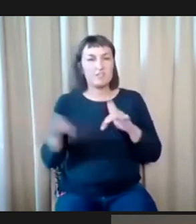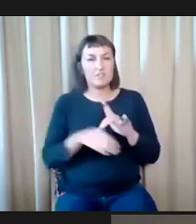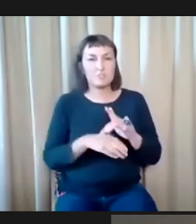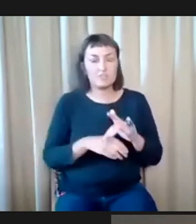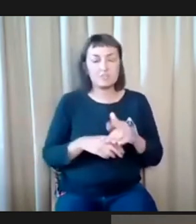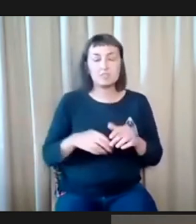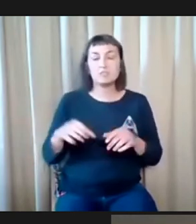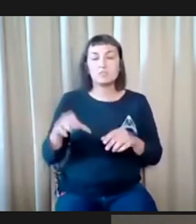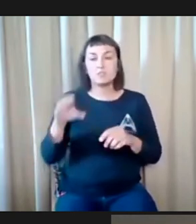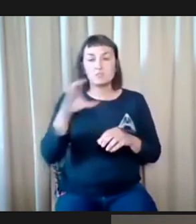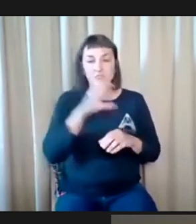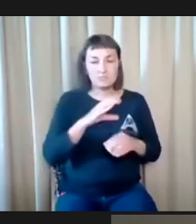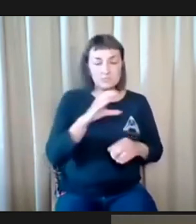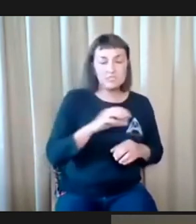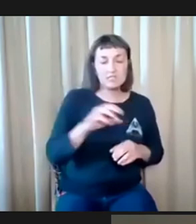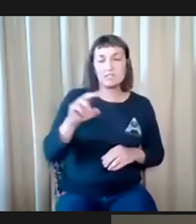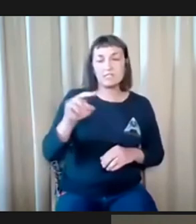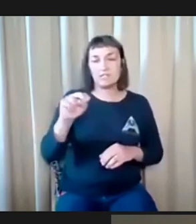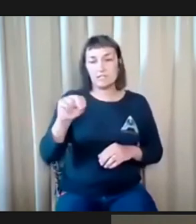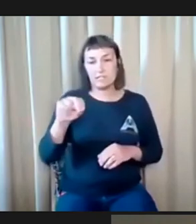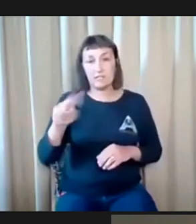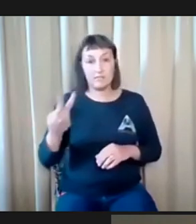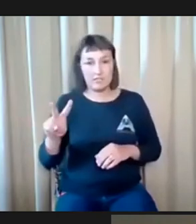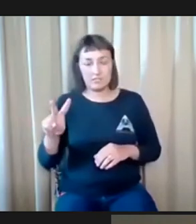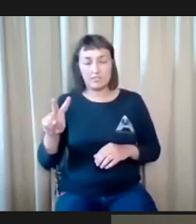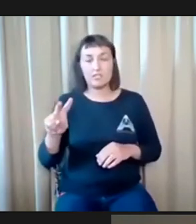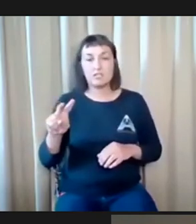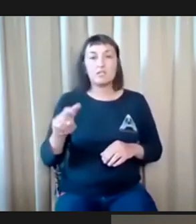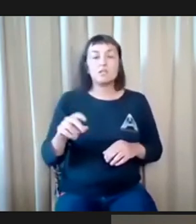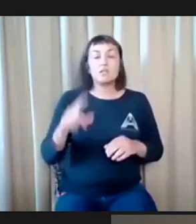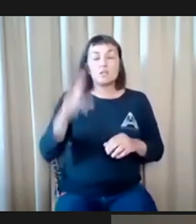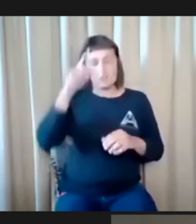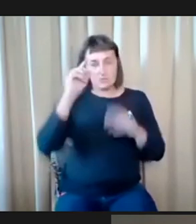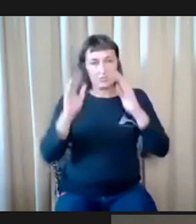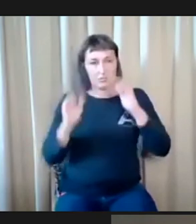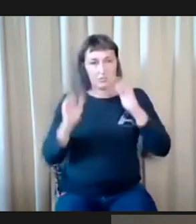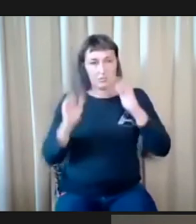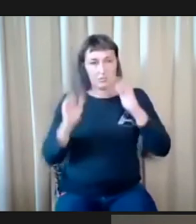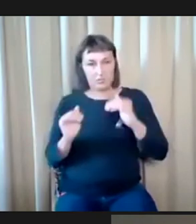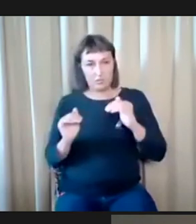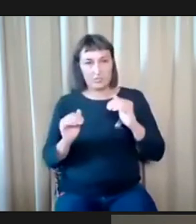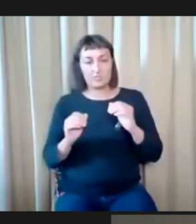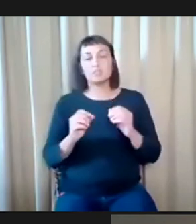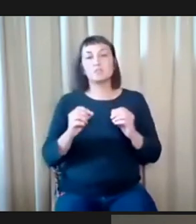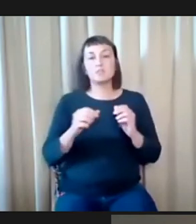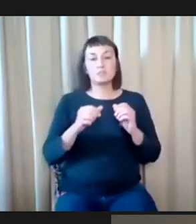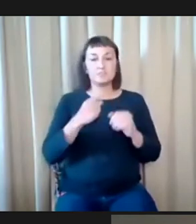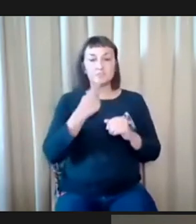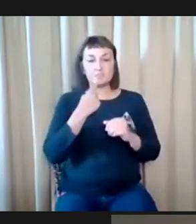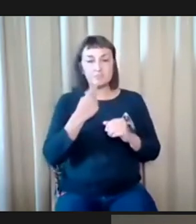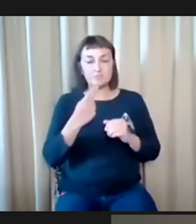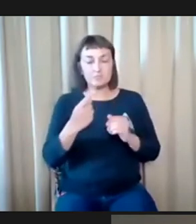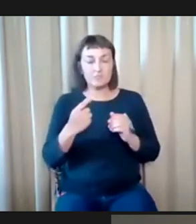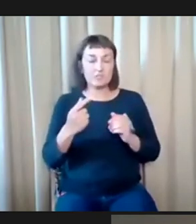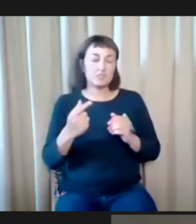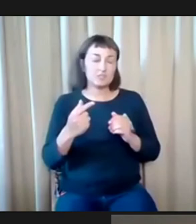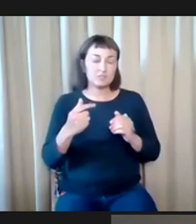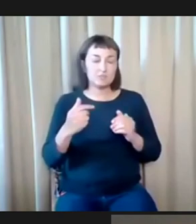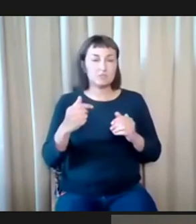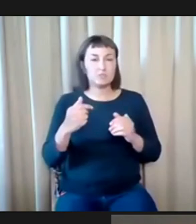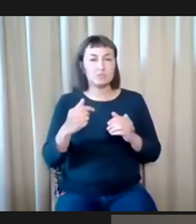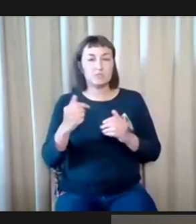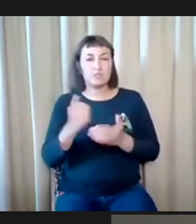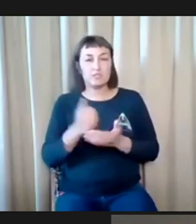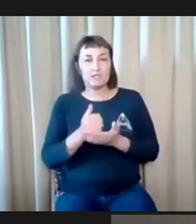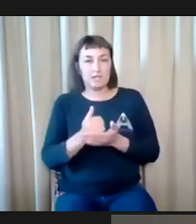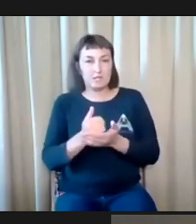few other places. And then we're hoping to introduce legislation, federal legislation that would target killing contests